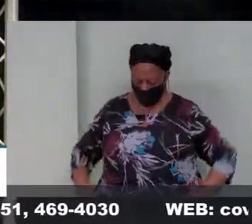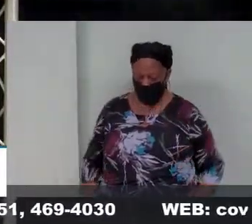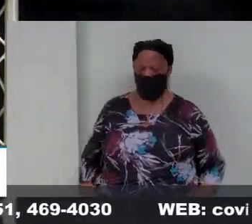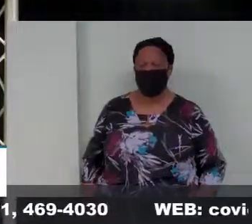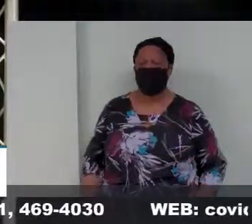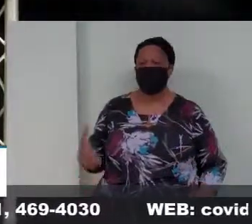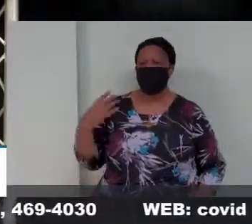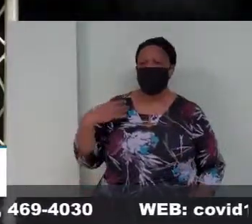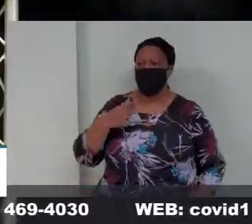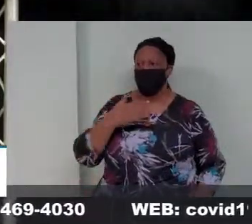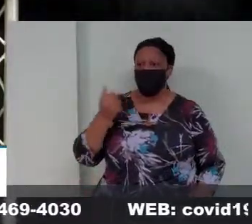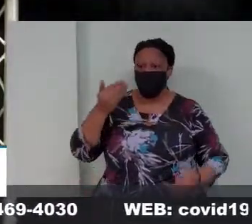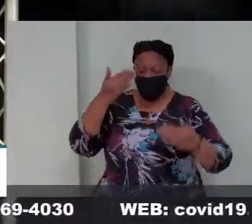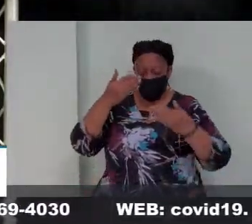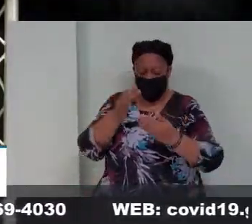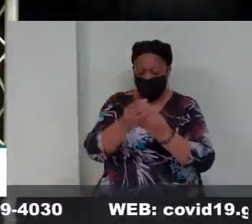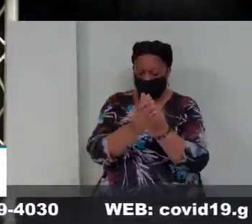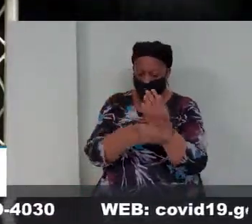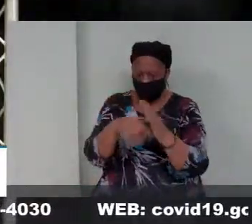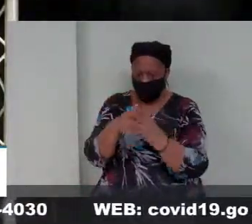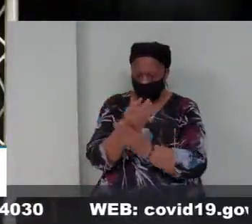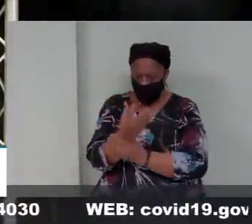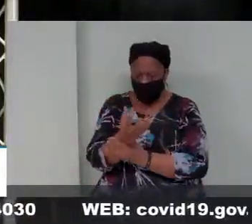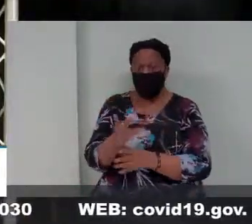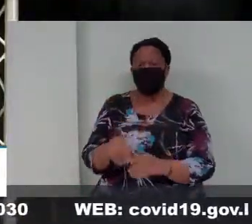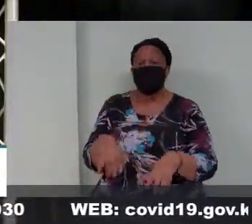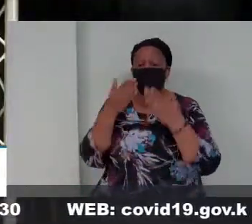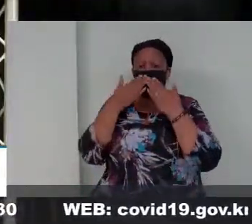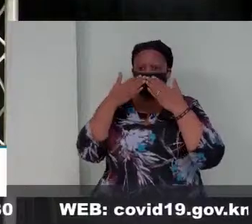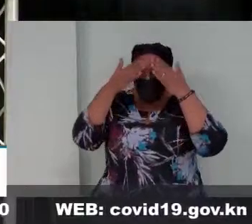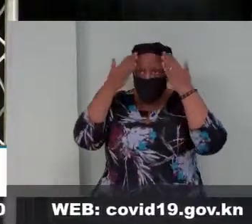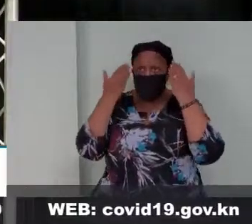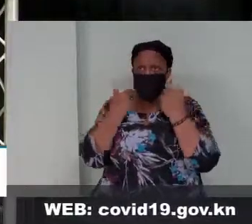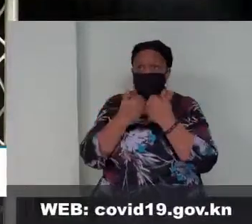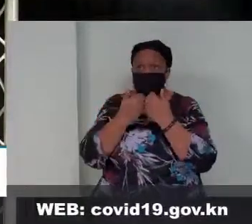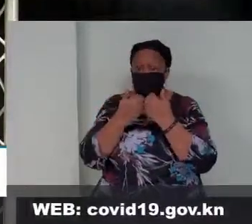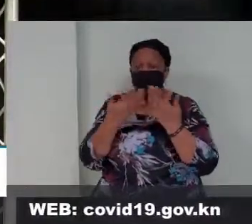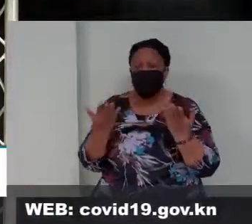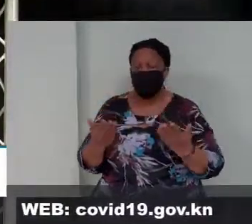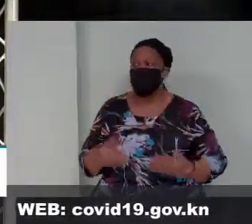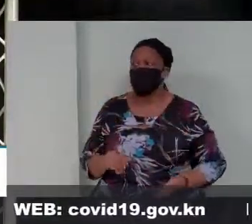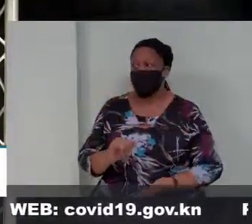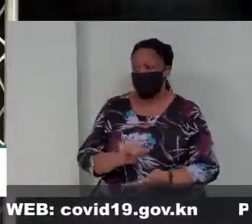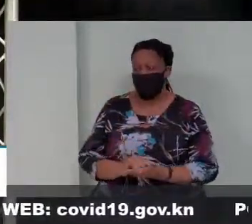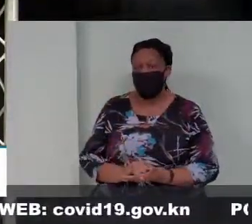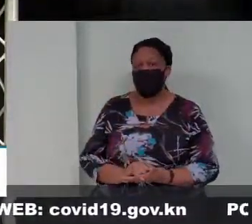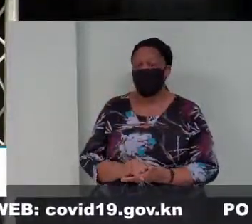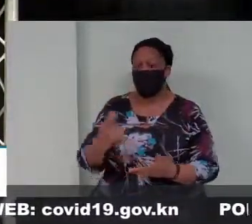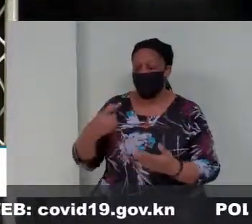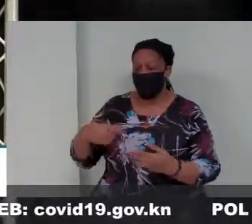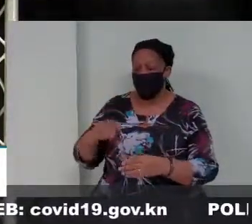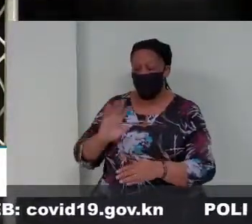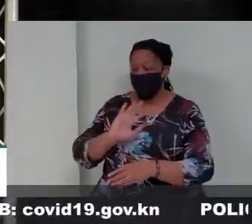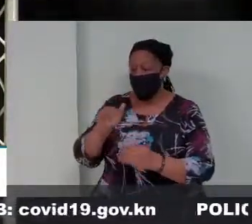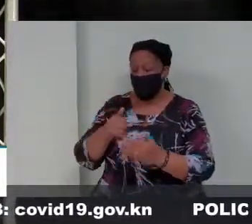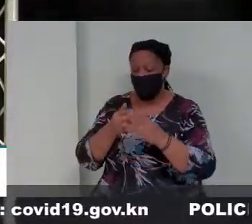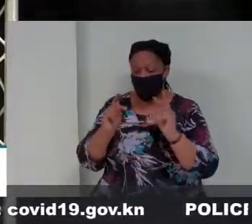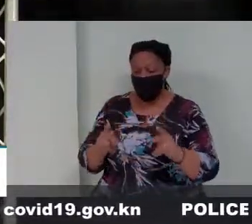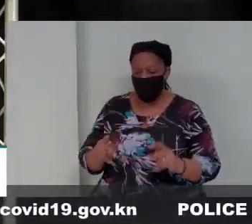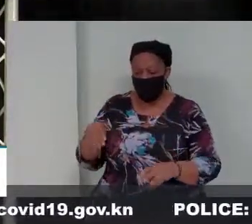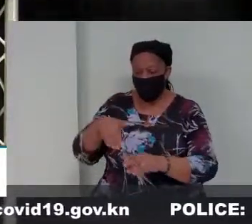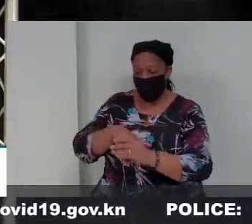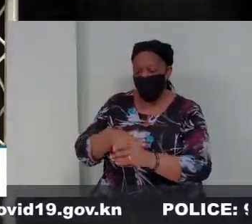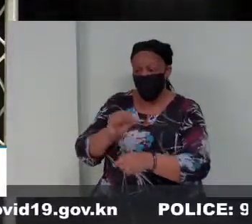when necessary. And so I'm talking about the health counter at the airport, the immigration counter,